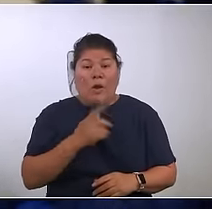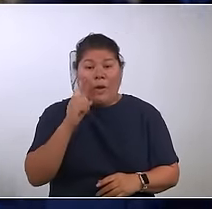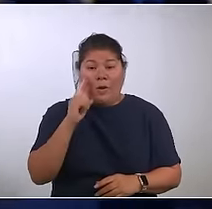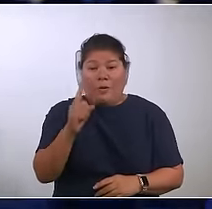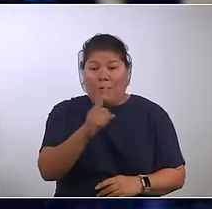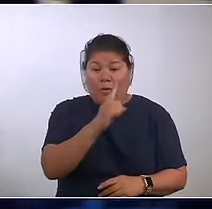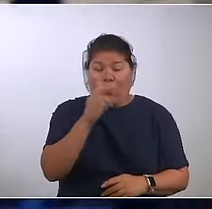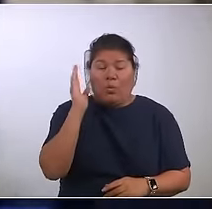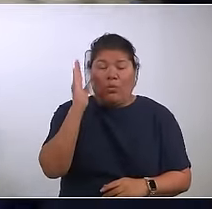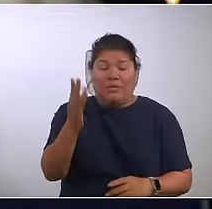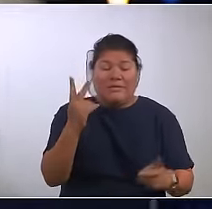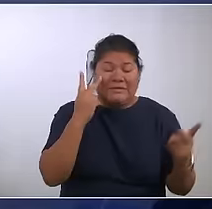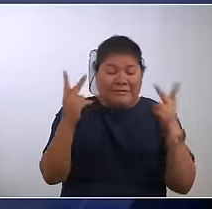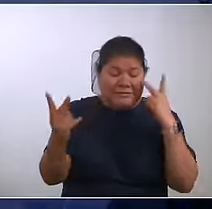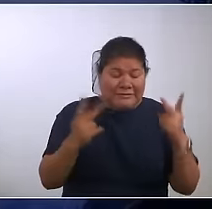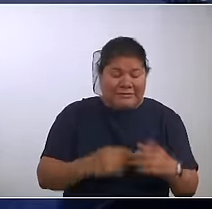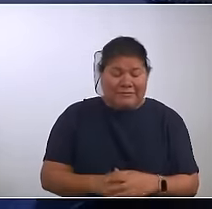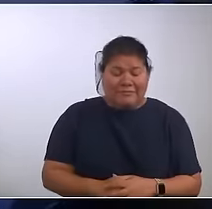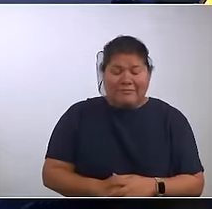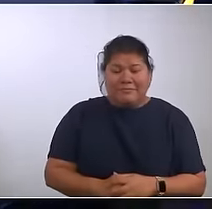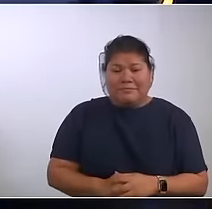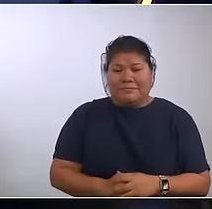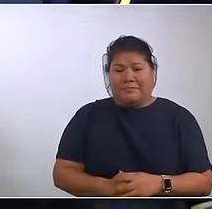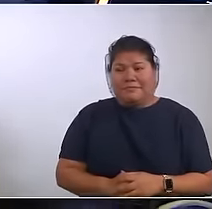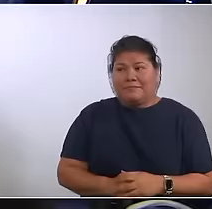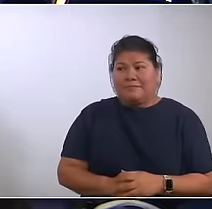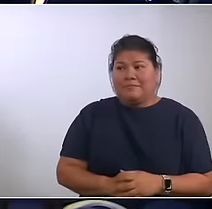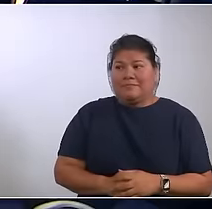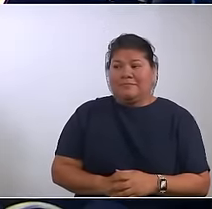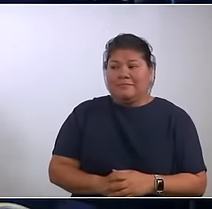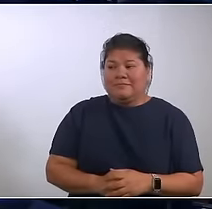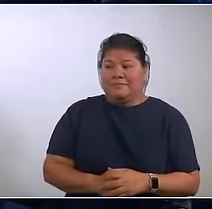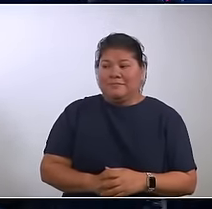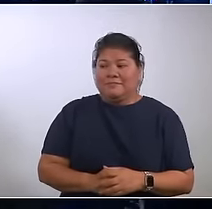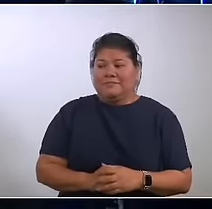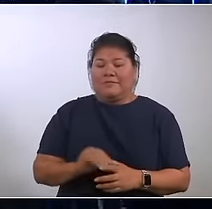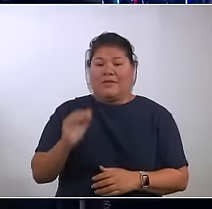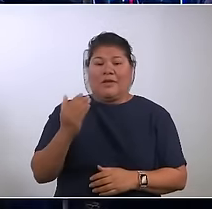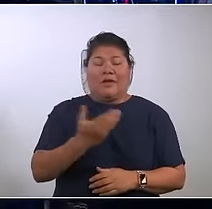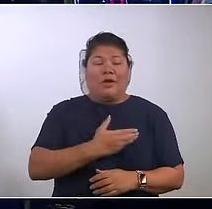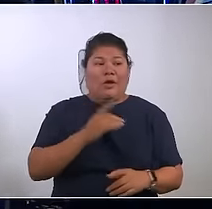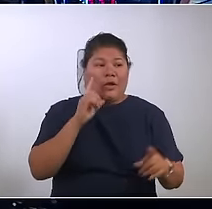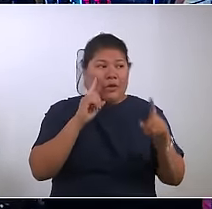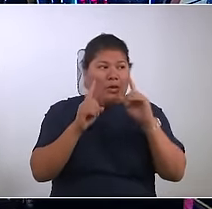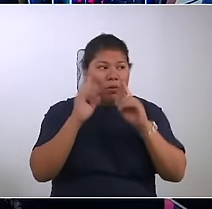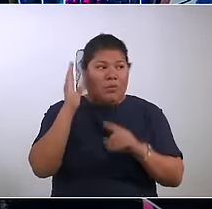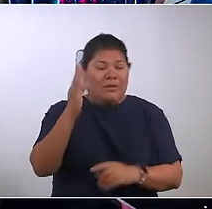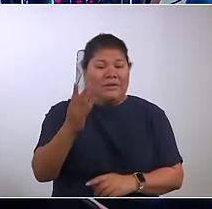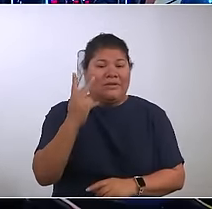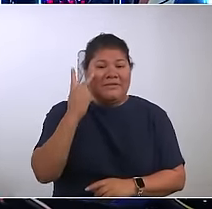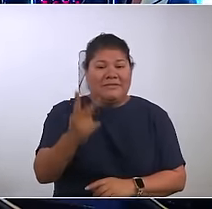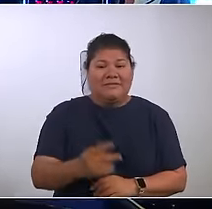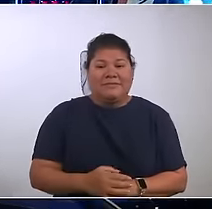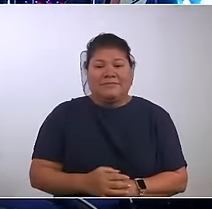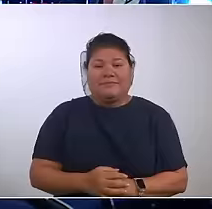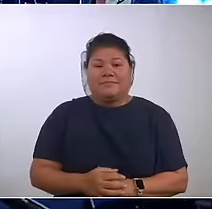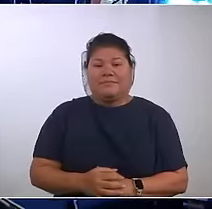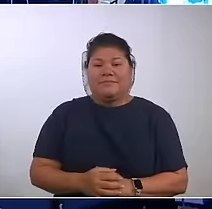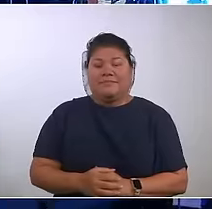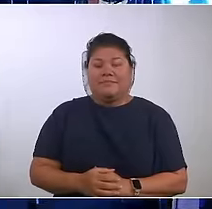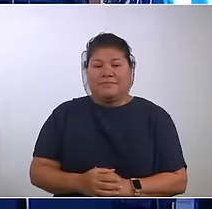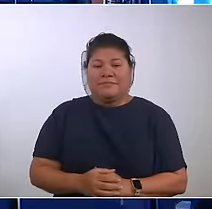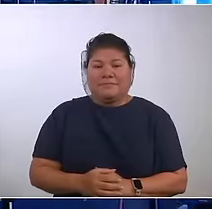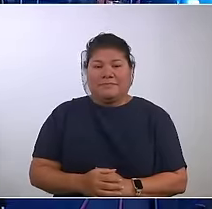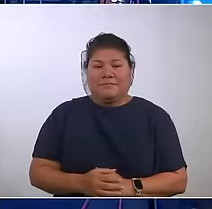ojos lo verán. Our eyes will see it. Dije nuestros ojos lo verán. I said our eyes will see